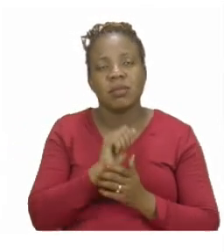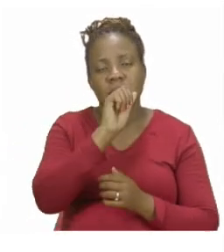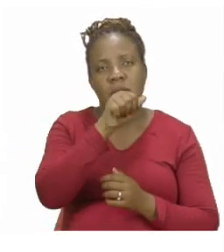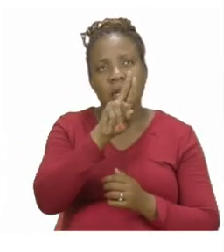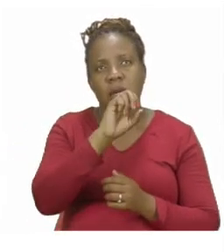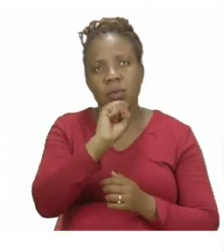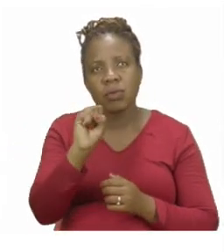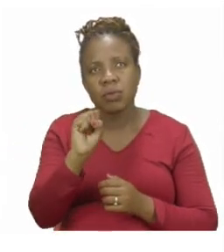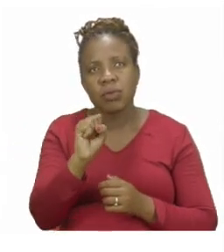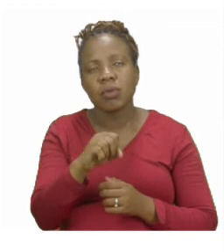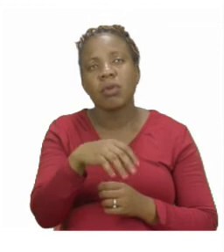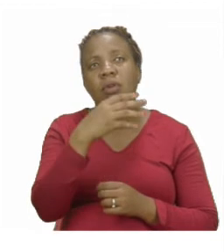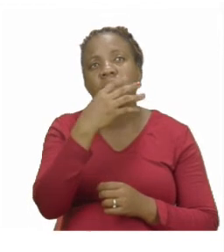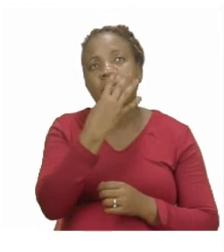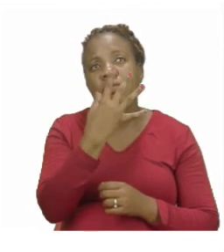Aus